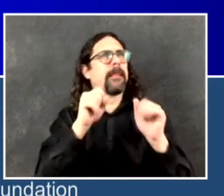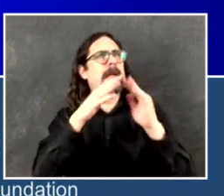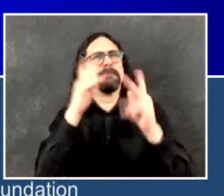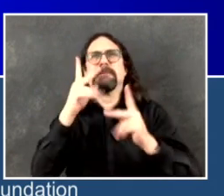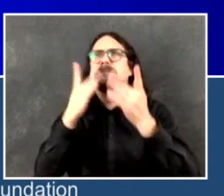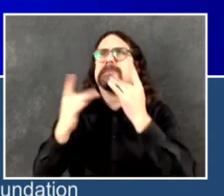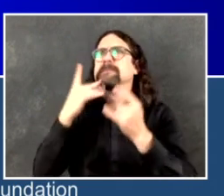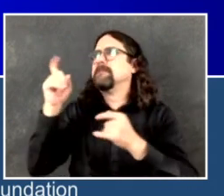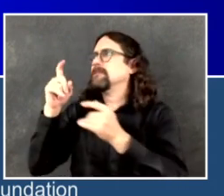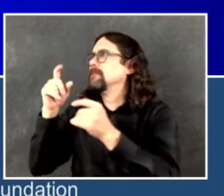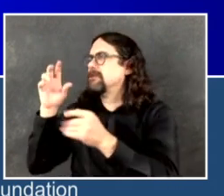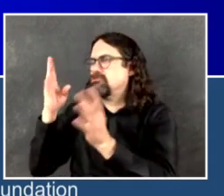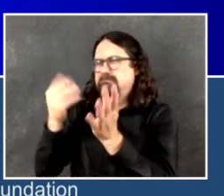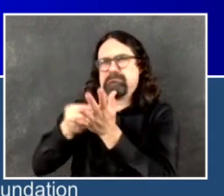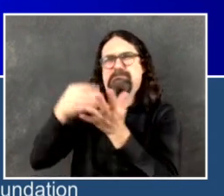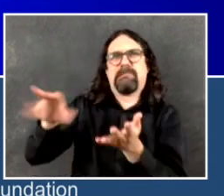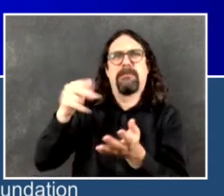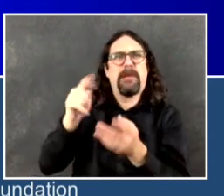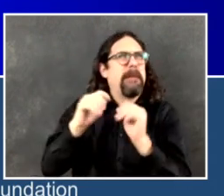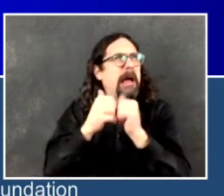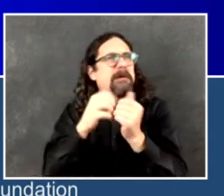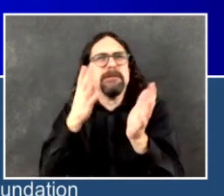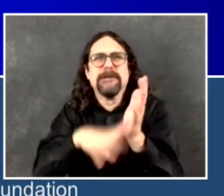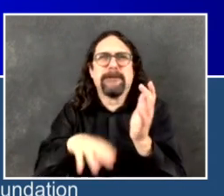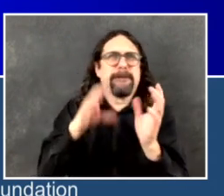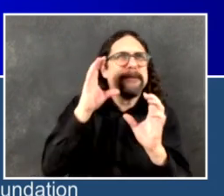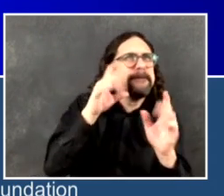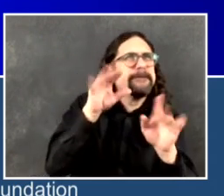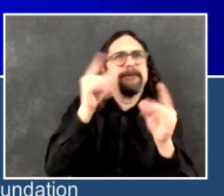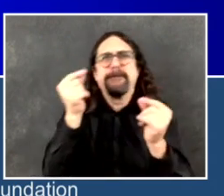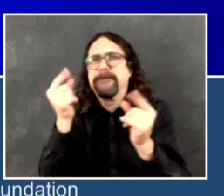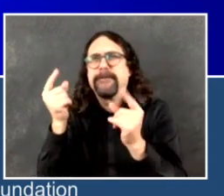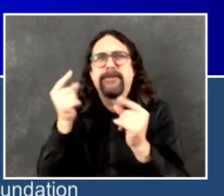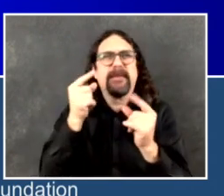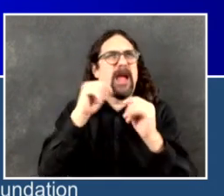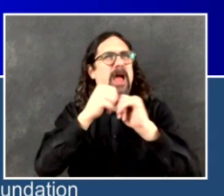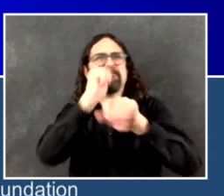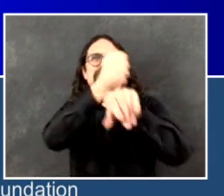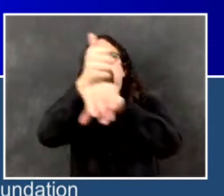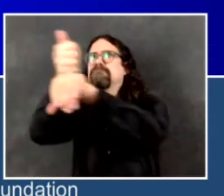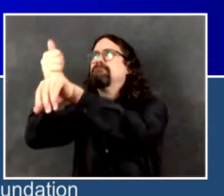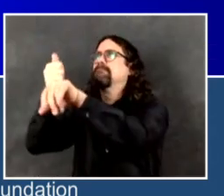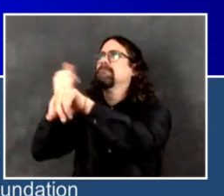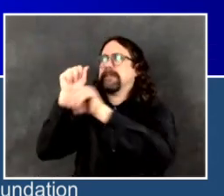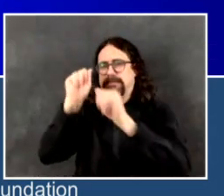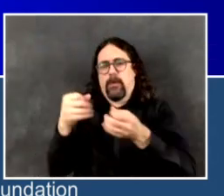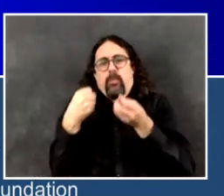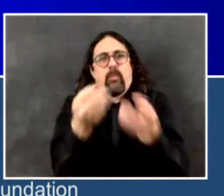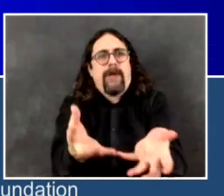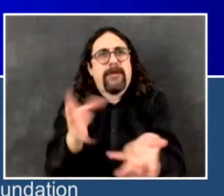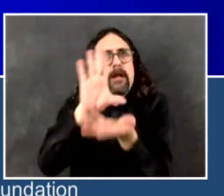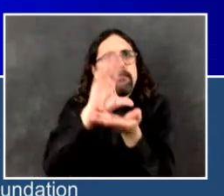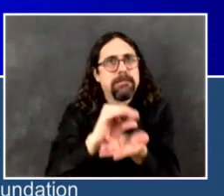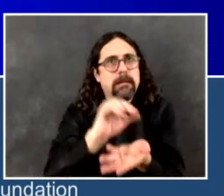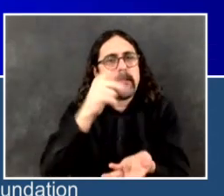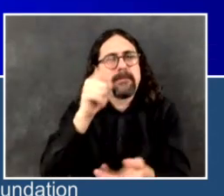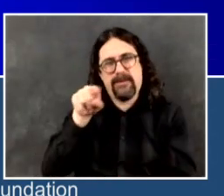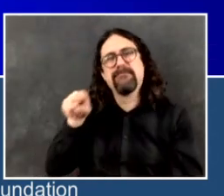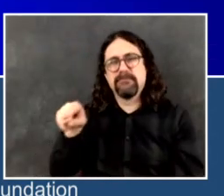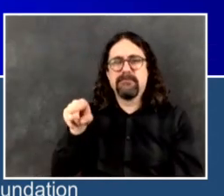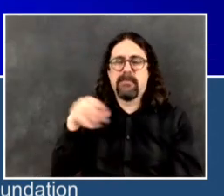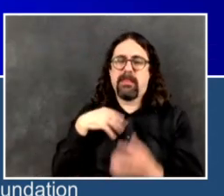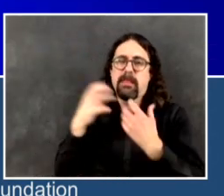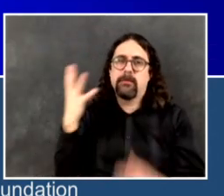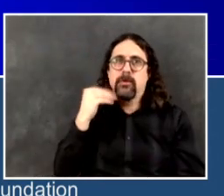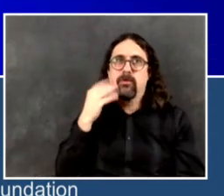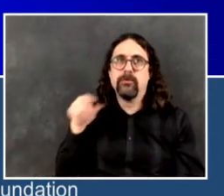means to foster economic strength, but from a perspective of fairness, child of Filipino immigrants. I remember when I first talked to